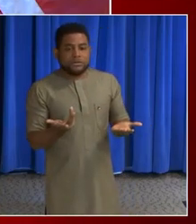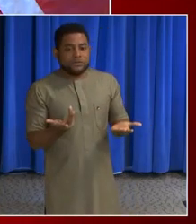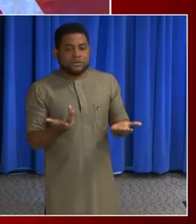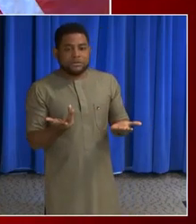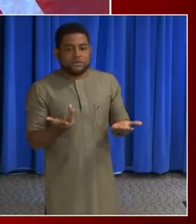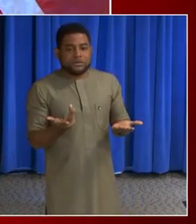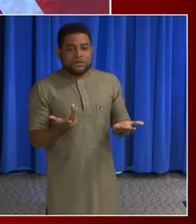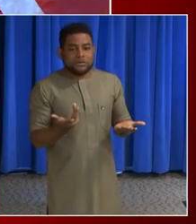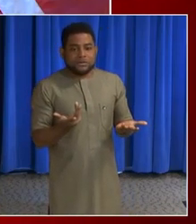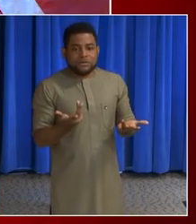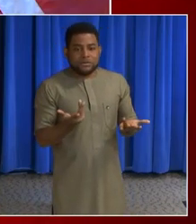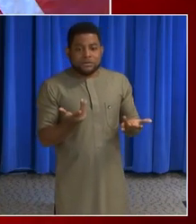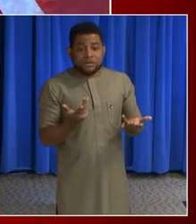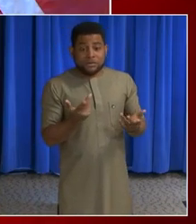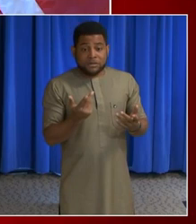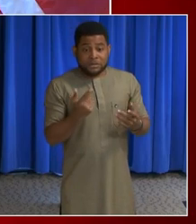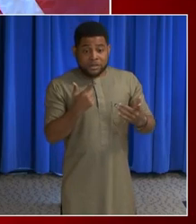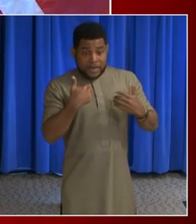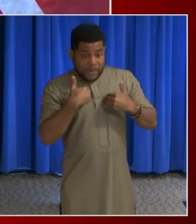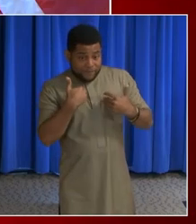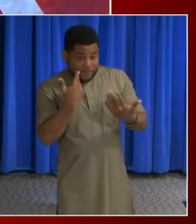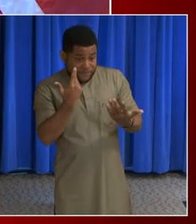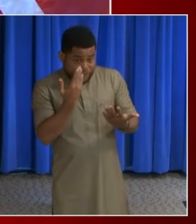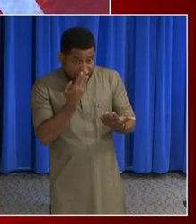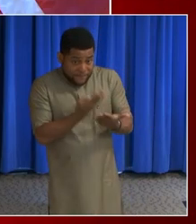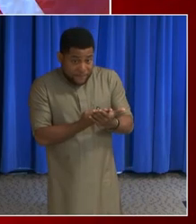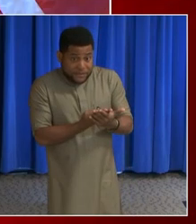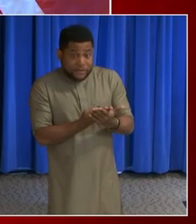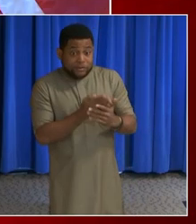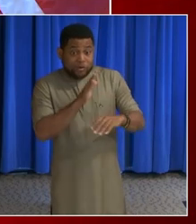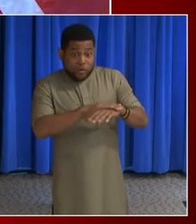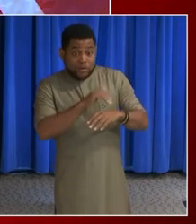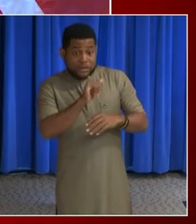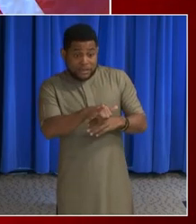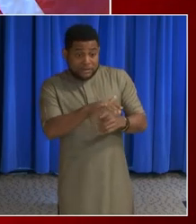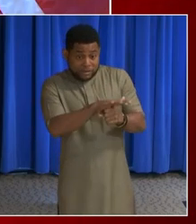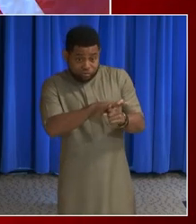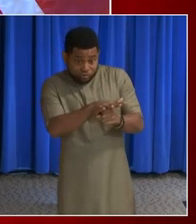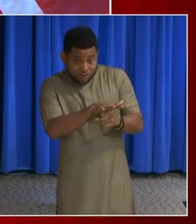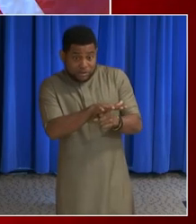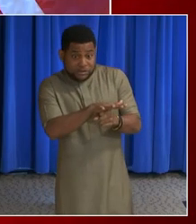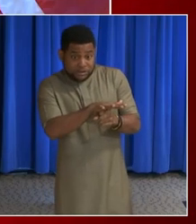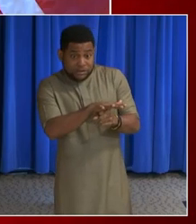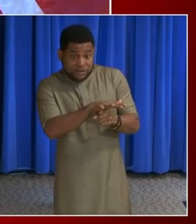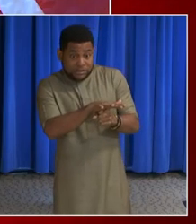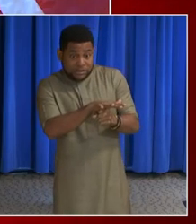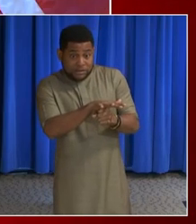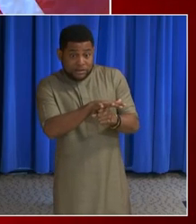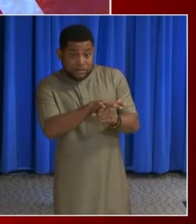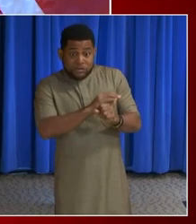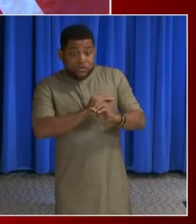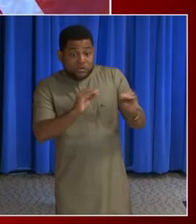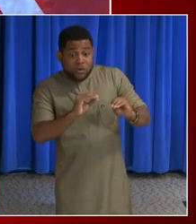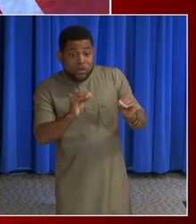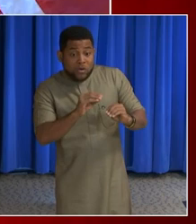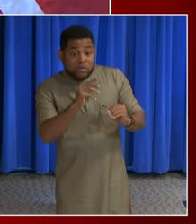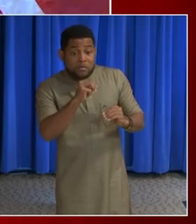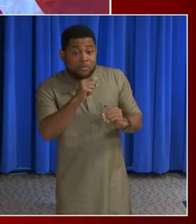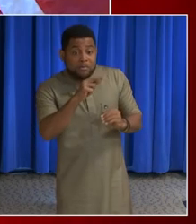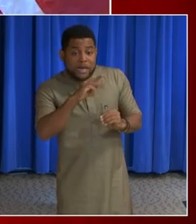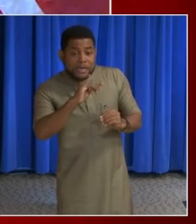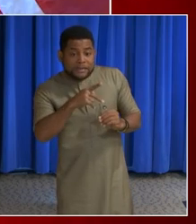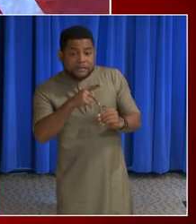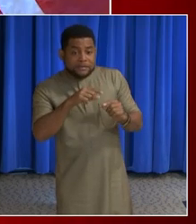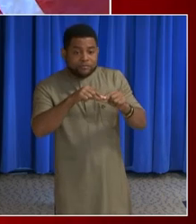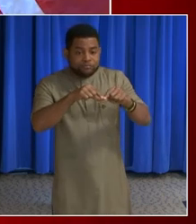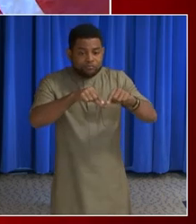there's evidence that on that scene. So there are no markings, like